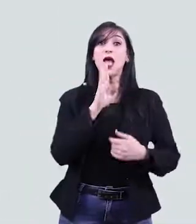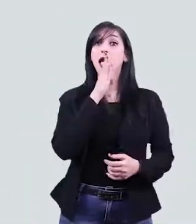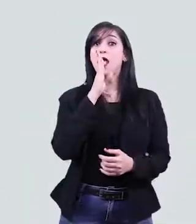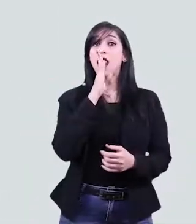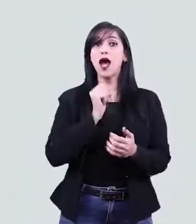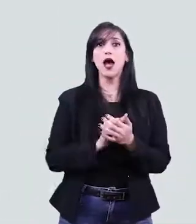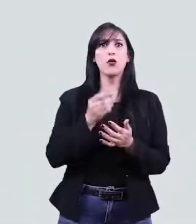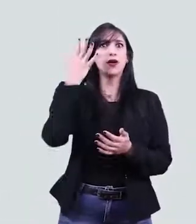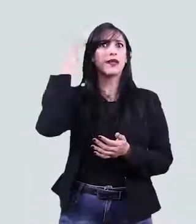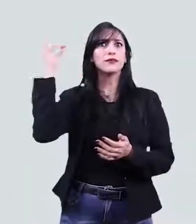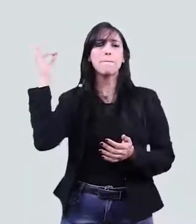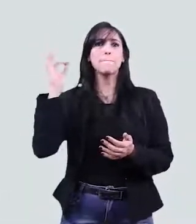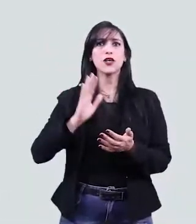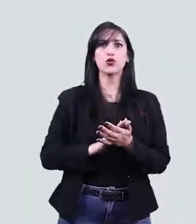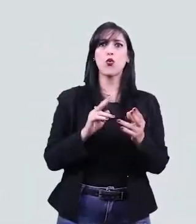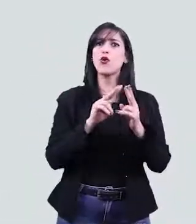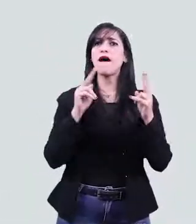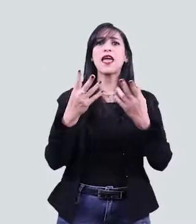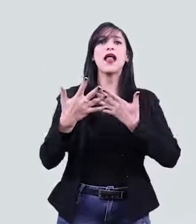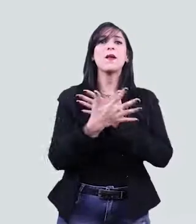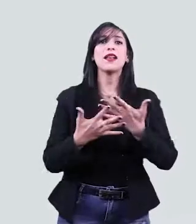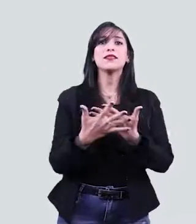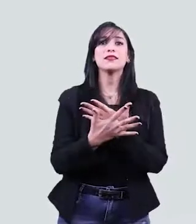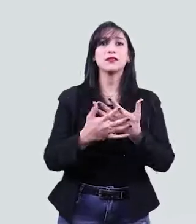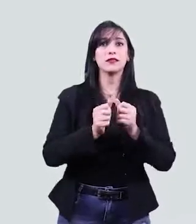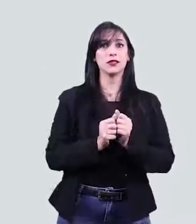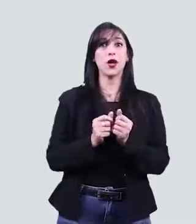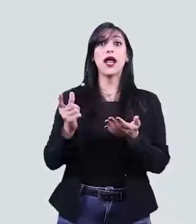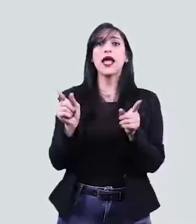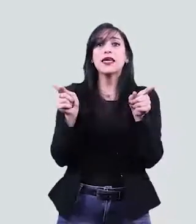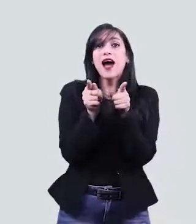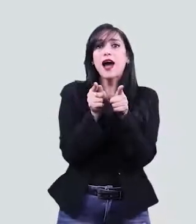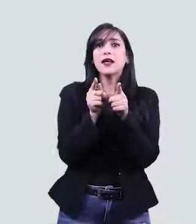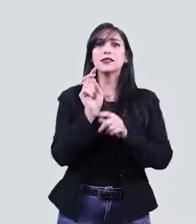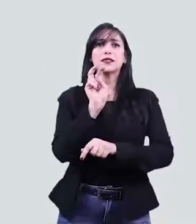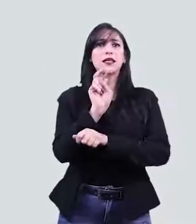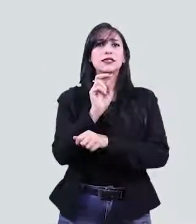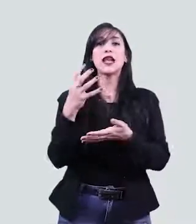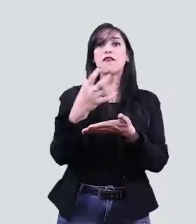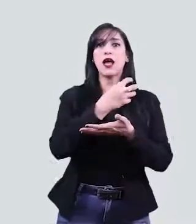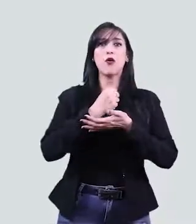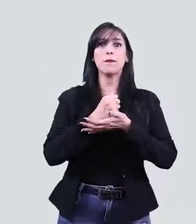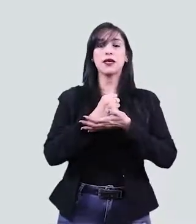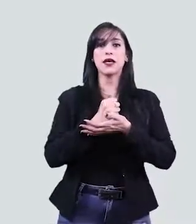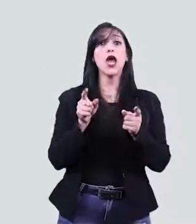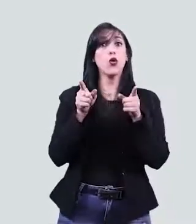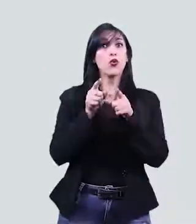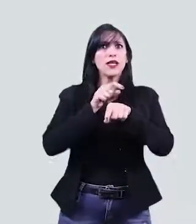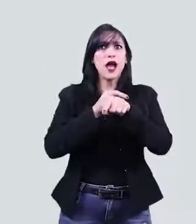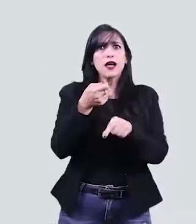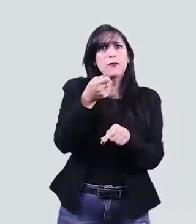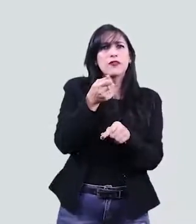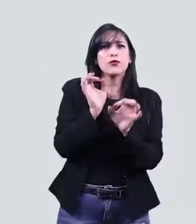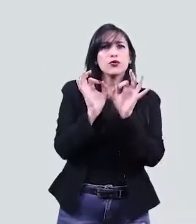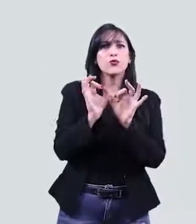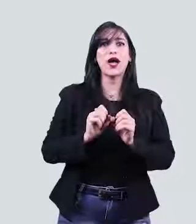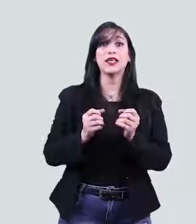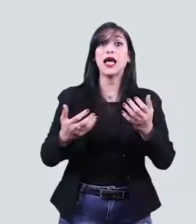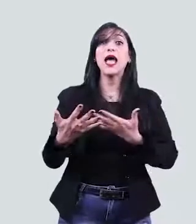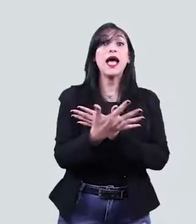Securities is a common term that represents an investment. A security is simply defined as a written proof of ownership or debt that has been